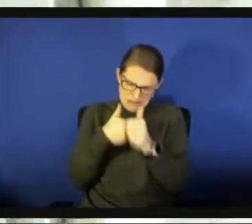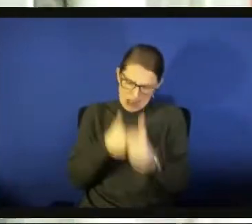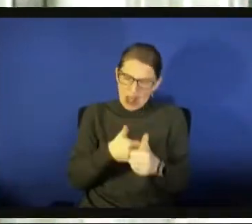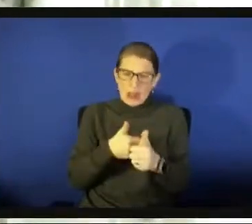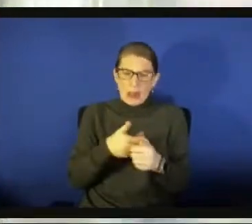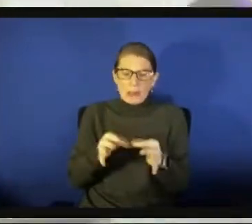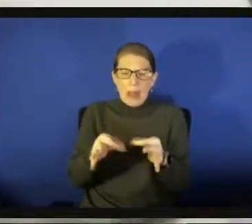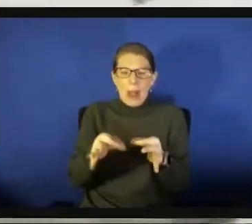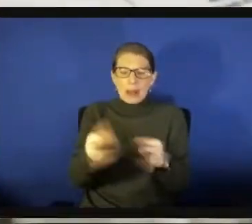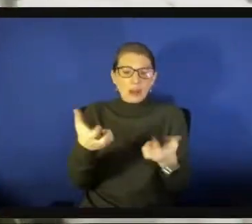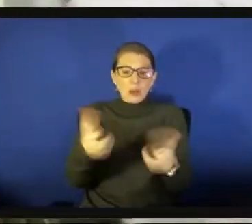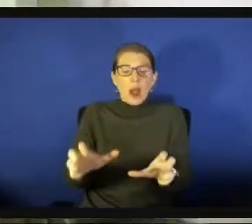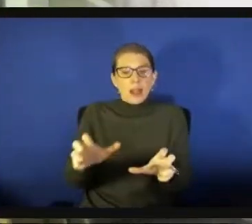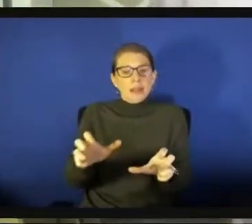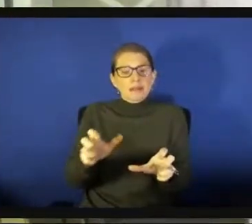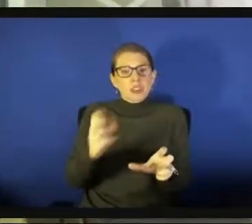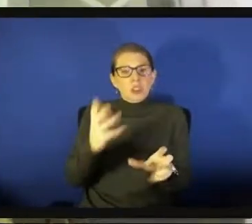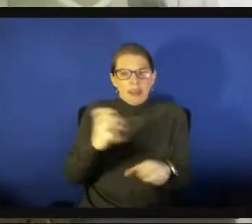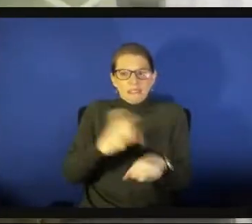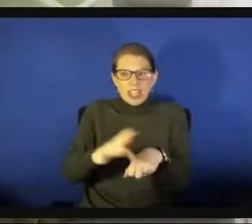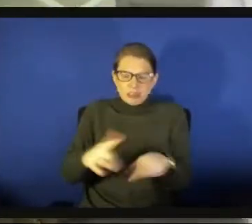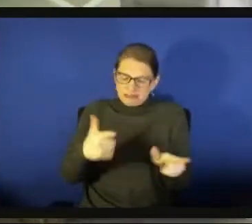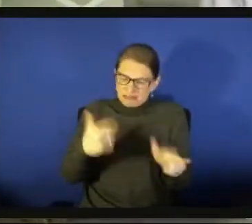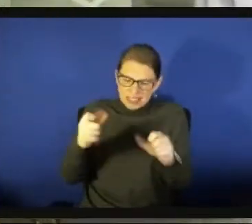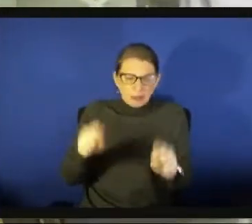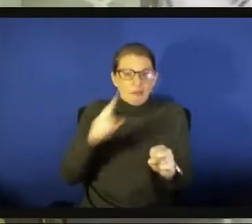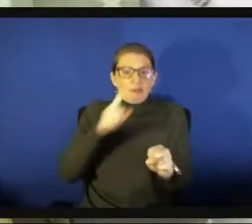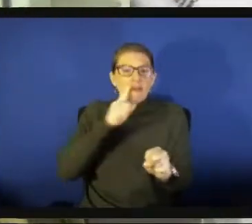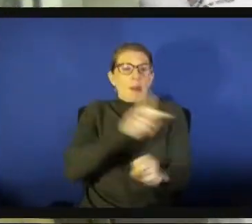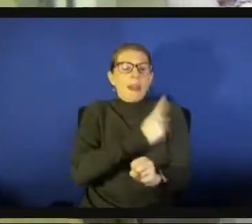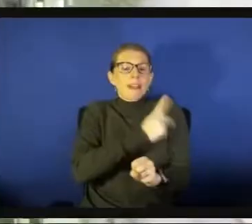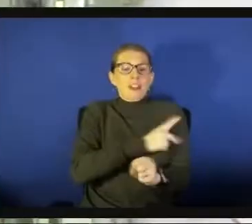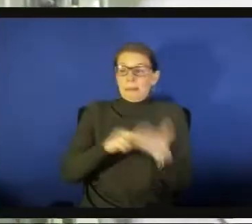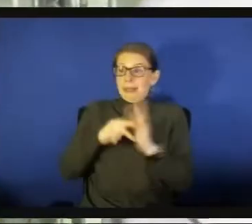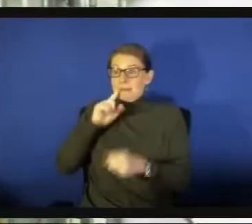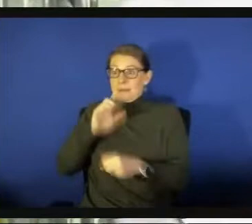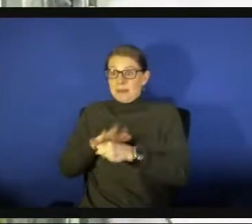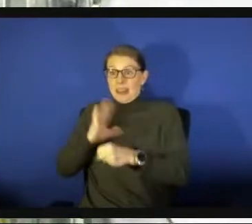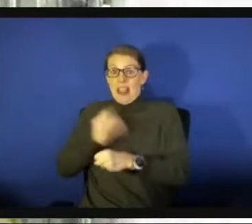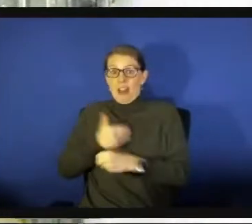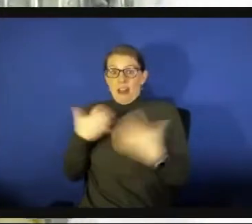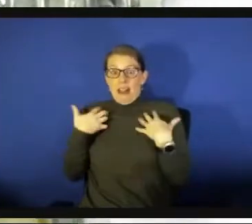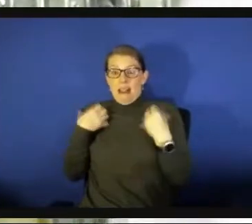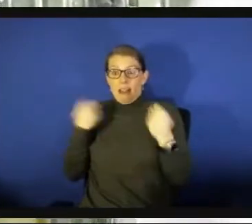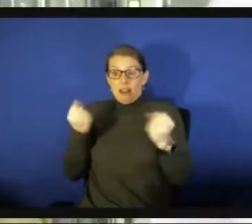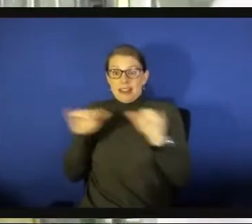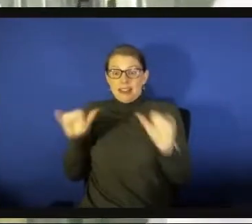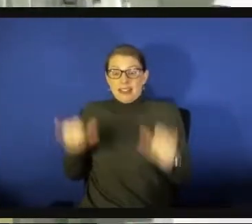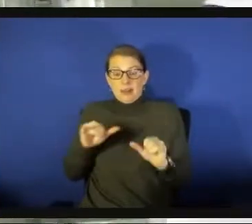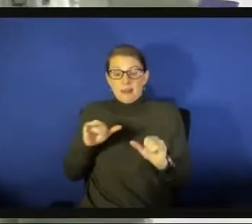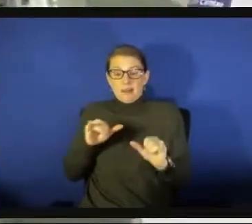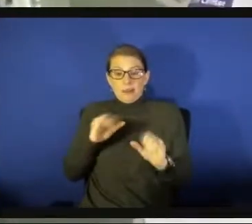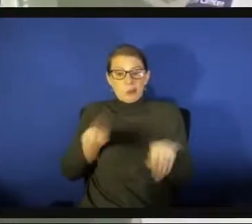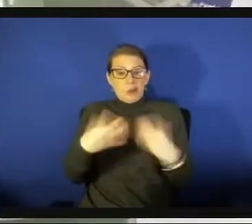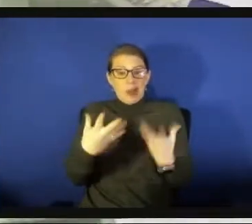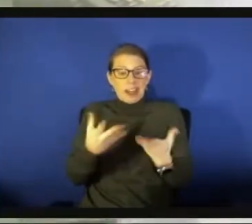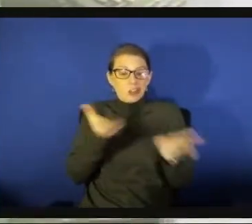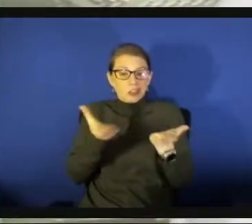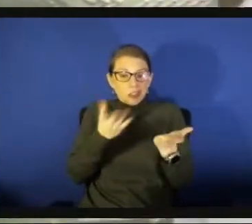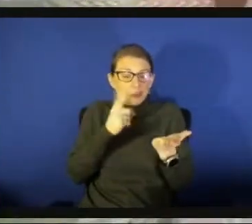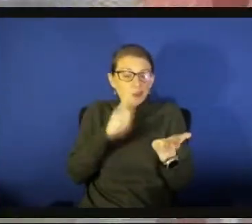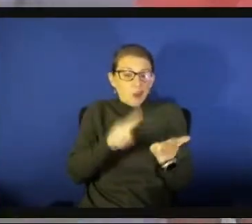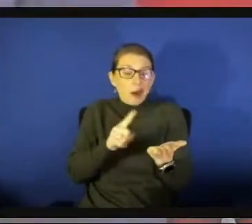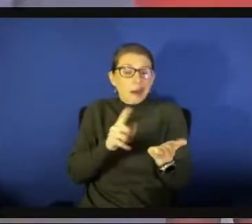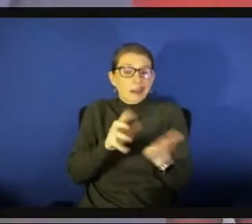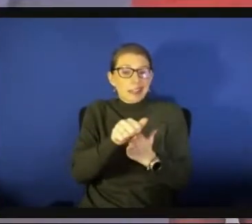possible to patients. It really shows the dedication of our health system to serving cancer patients in this area. So, Dr. Rotondo, let's talk